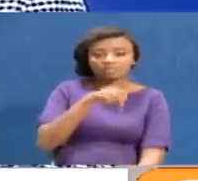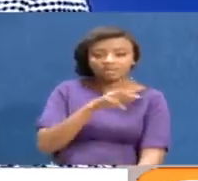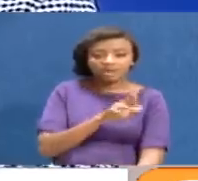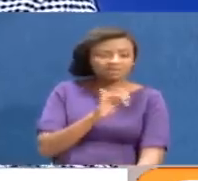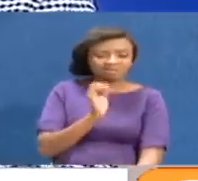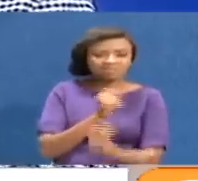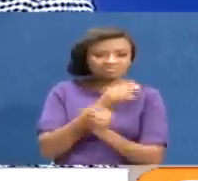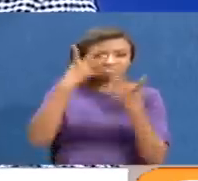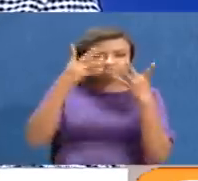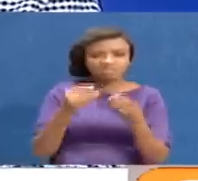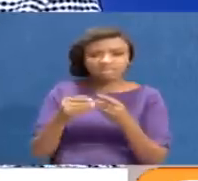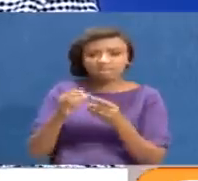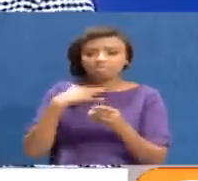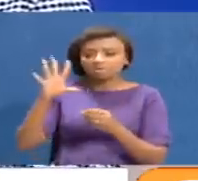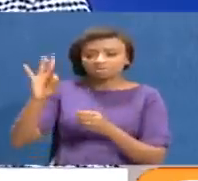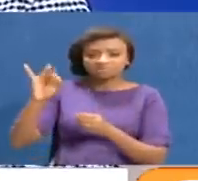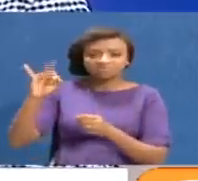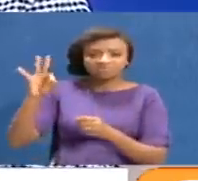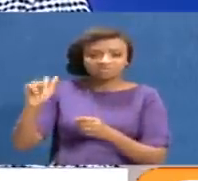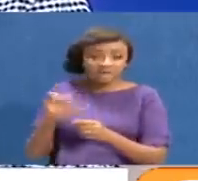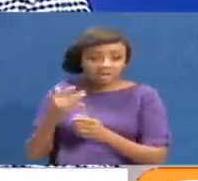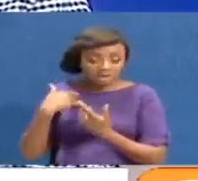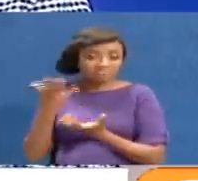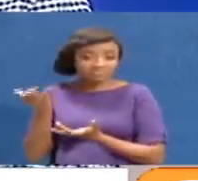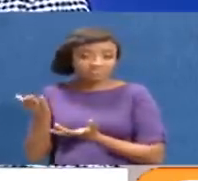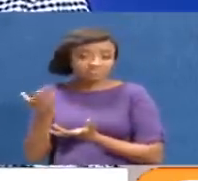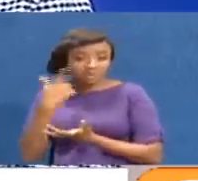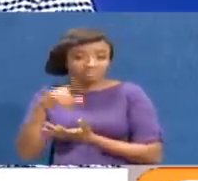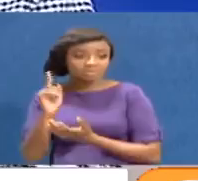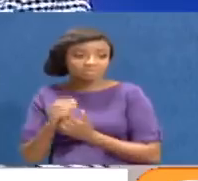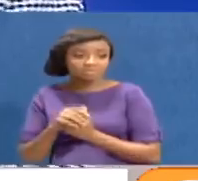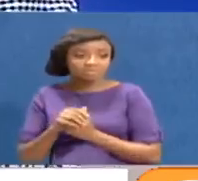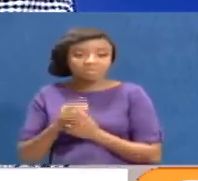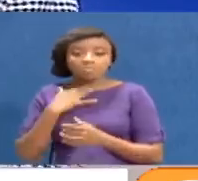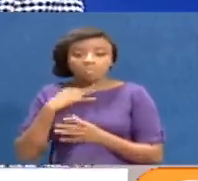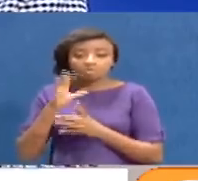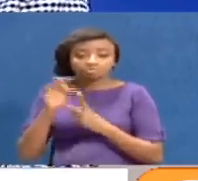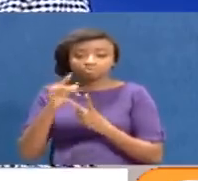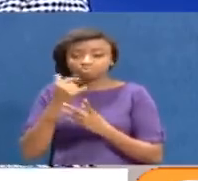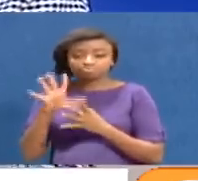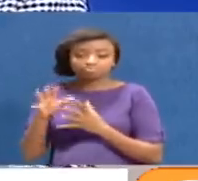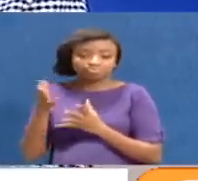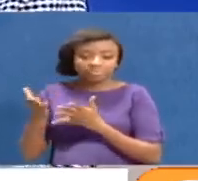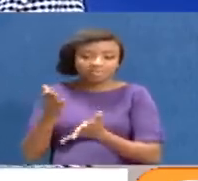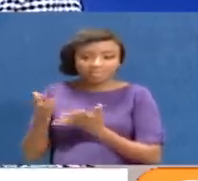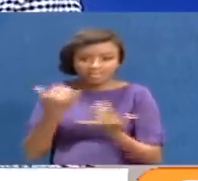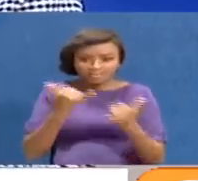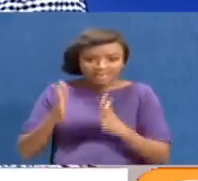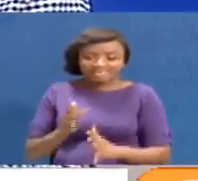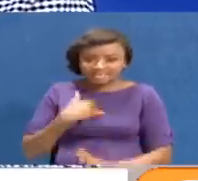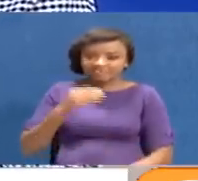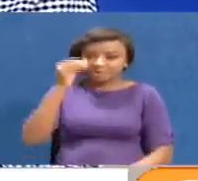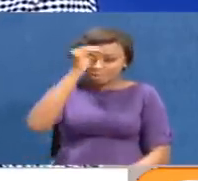they don't, FIFA, they have a say in terms of FIFA, right? The people who are elected in FIFA, the players have a